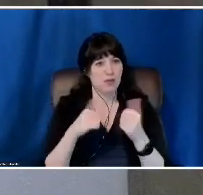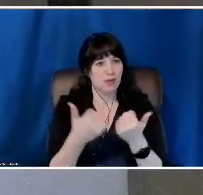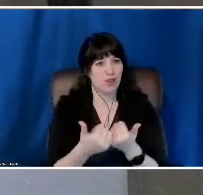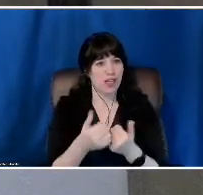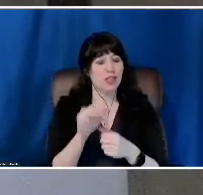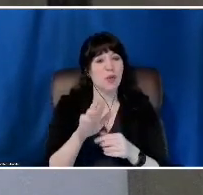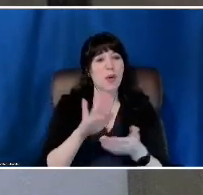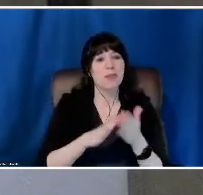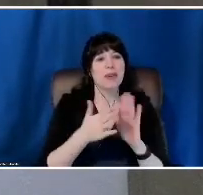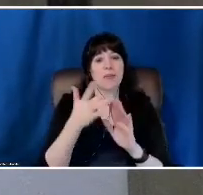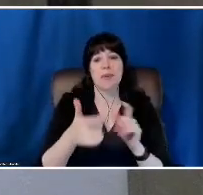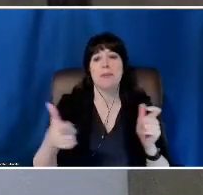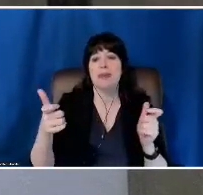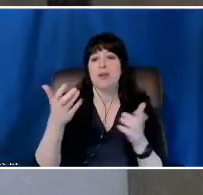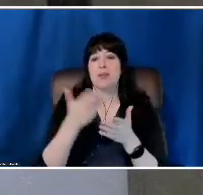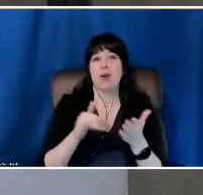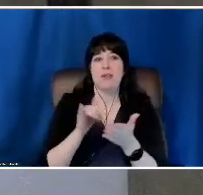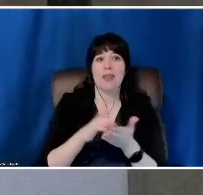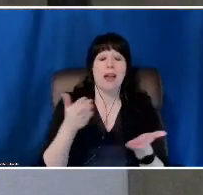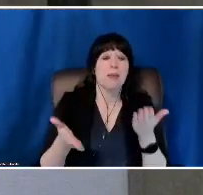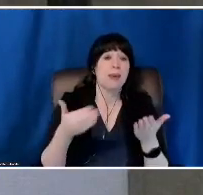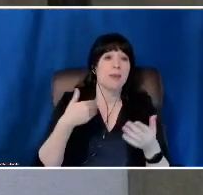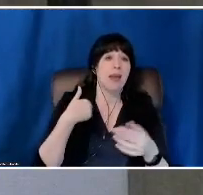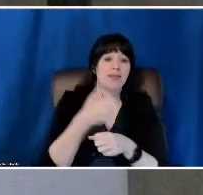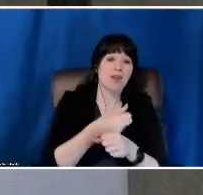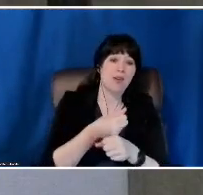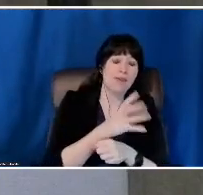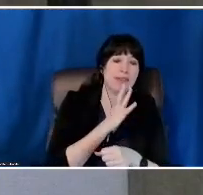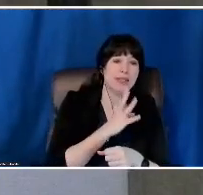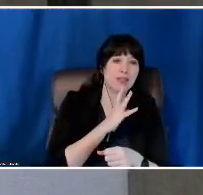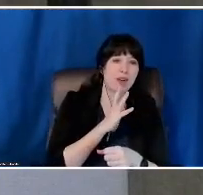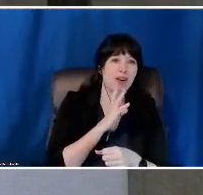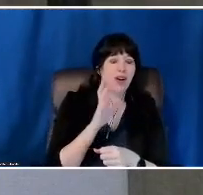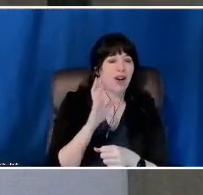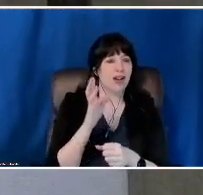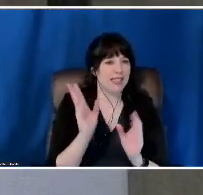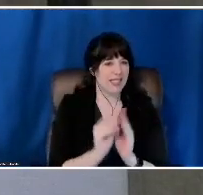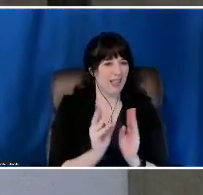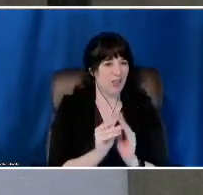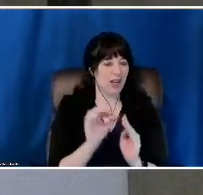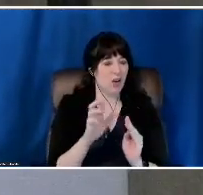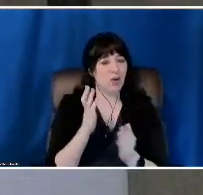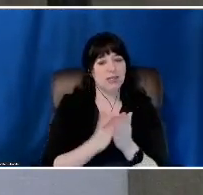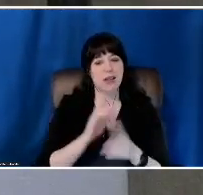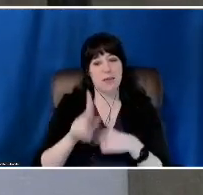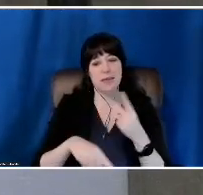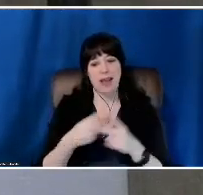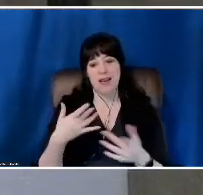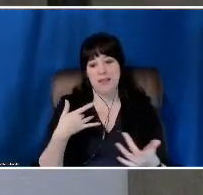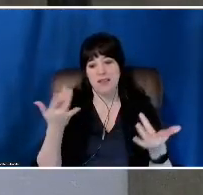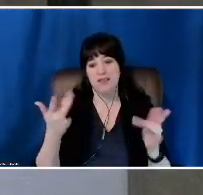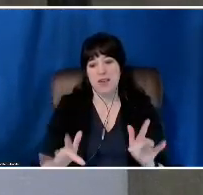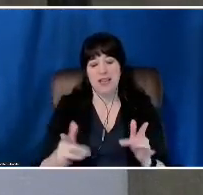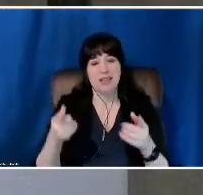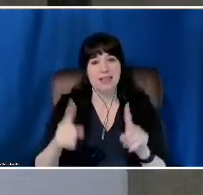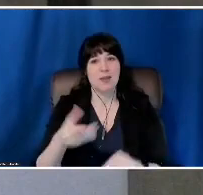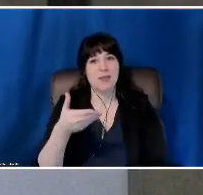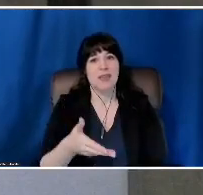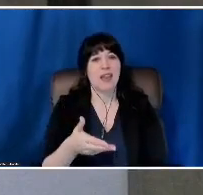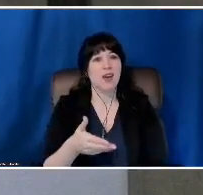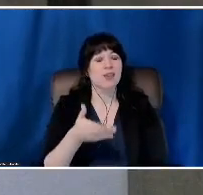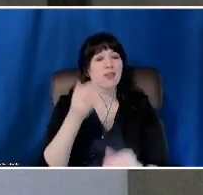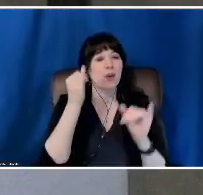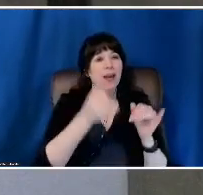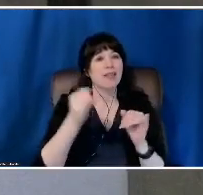bigger part of that, maybe a coffee and talk session or some sort of event that's held there so individuals can